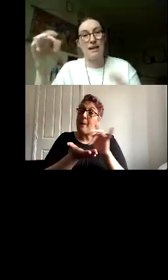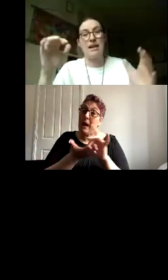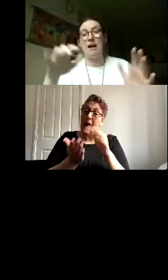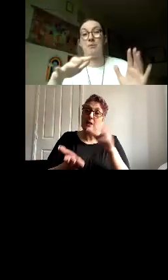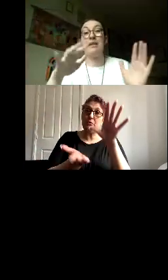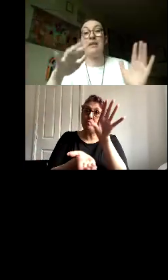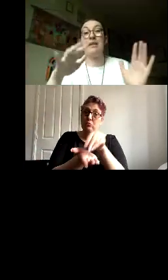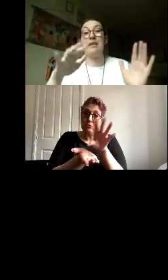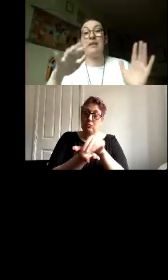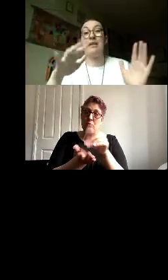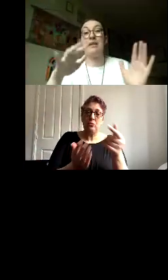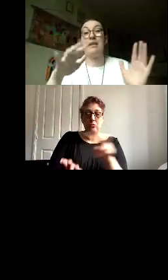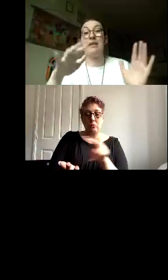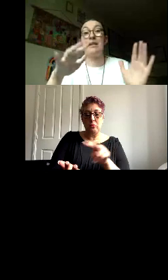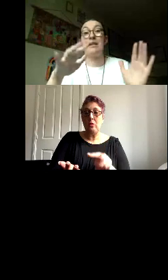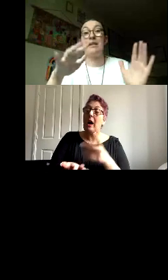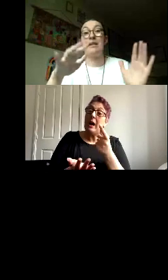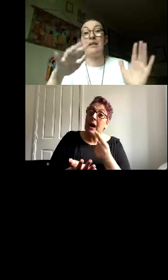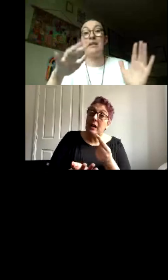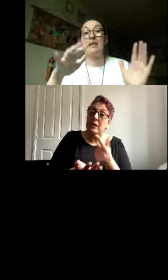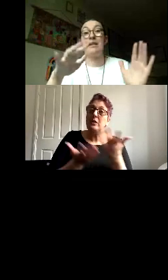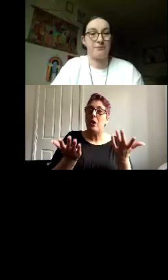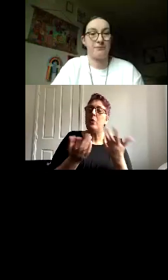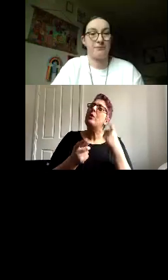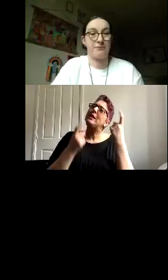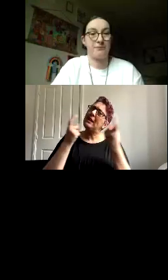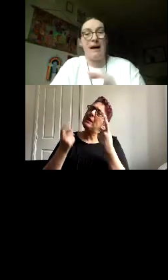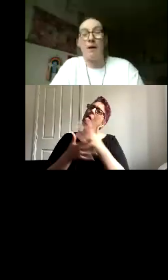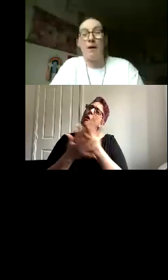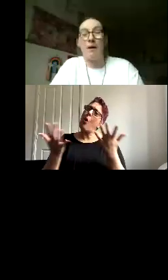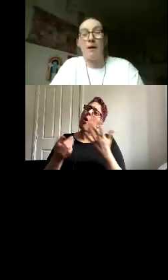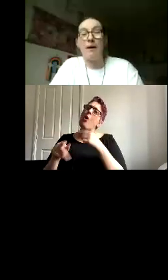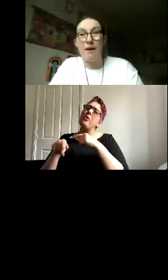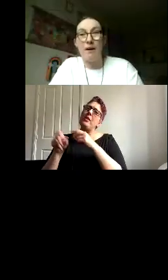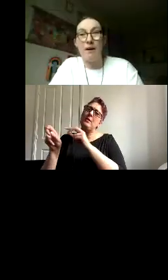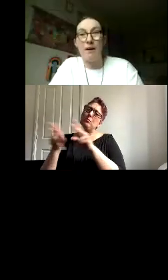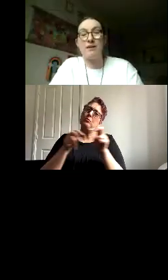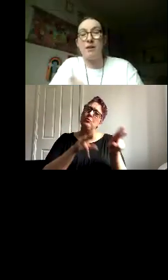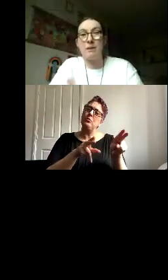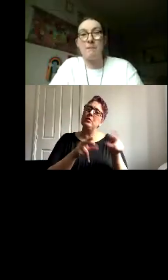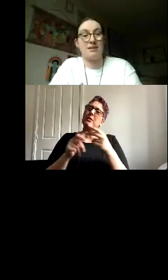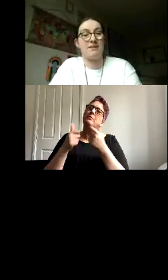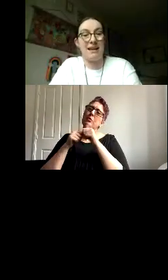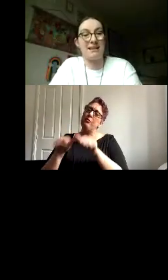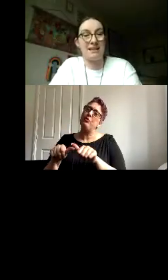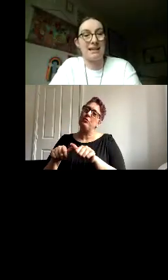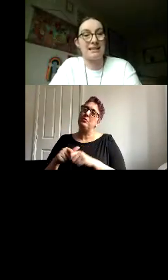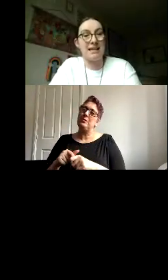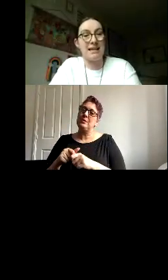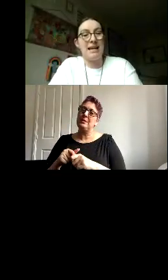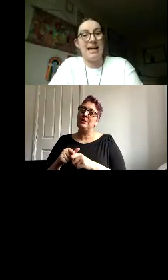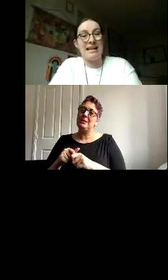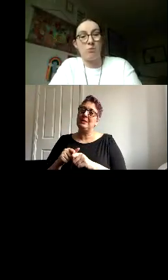that we're considering all of that. And my final point that we must consider within palliative care settings is what